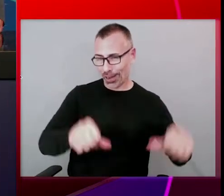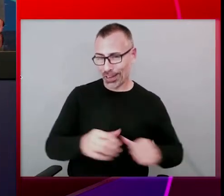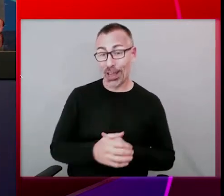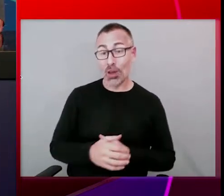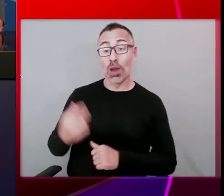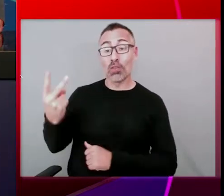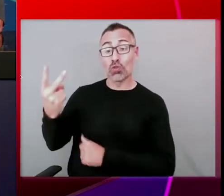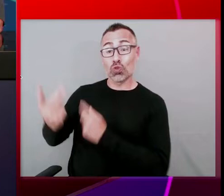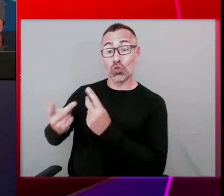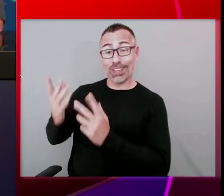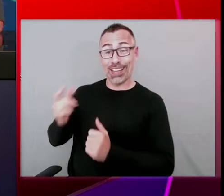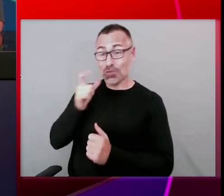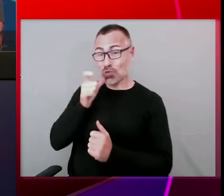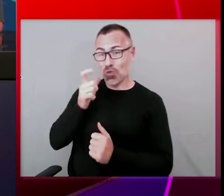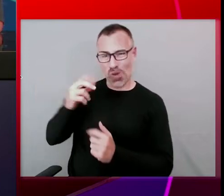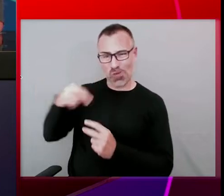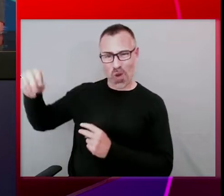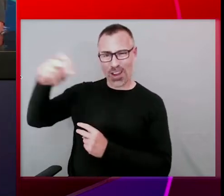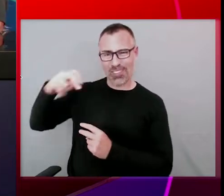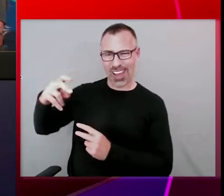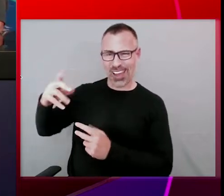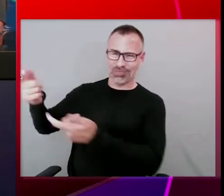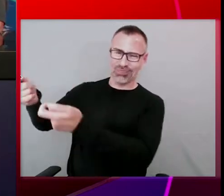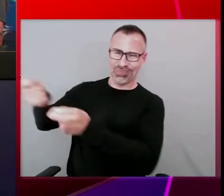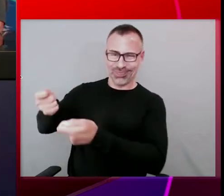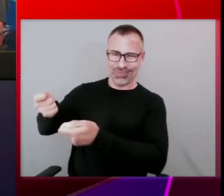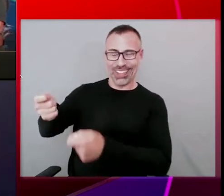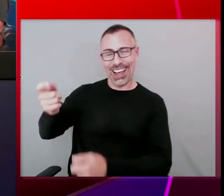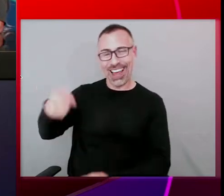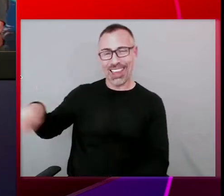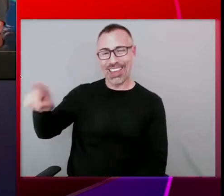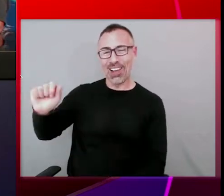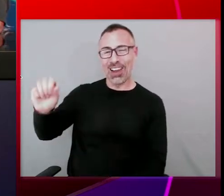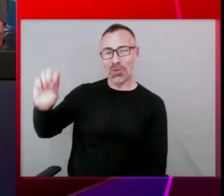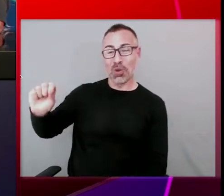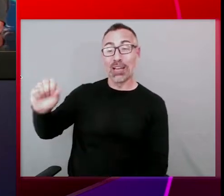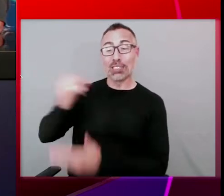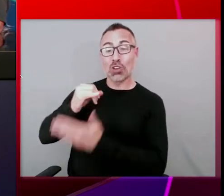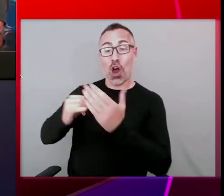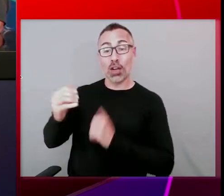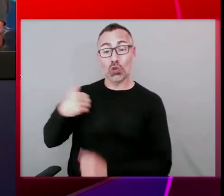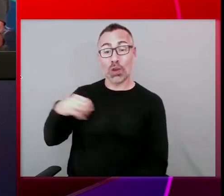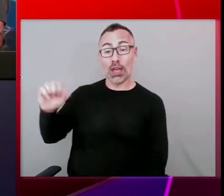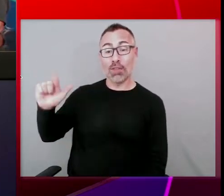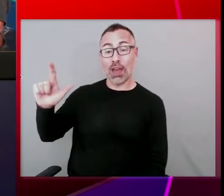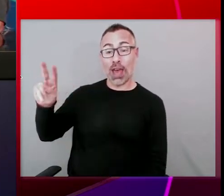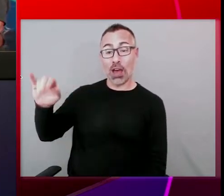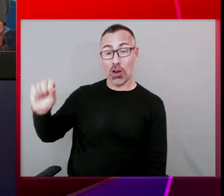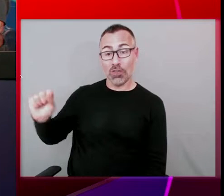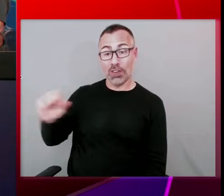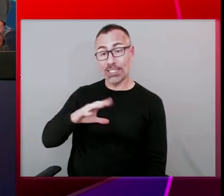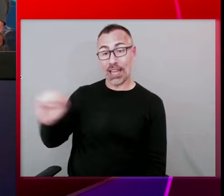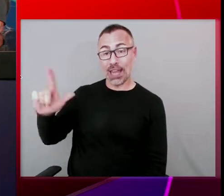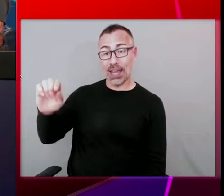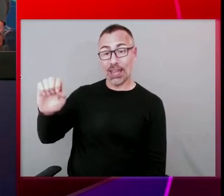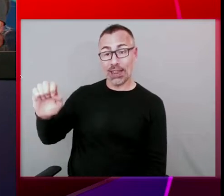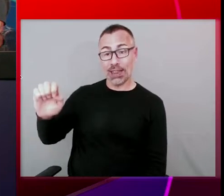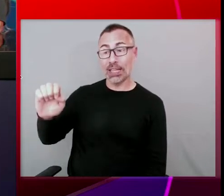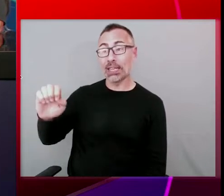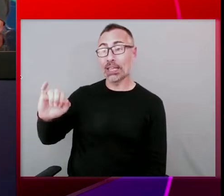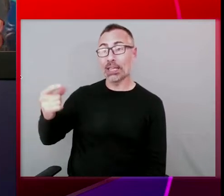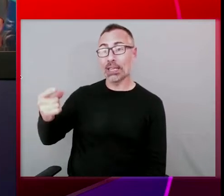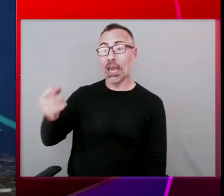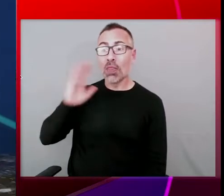just walking around the bottom floor here, and we came across AWS Arts. So we're joined by Elvis and Lee to talk about AWS Arts. Please introduce